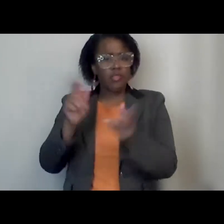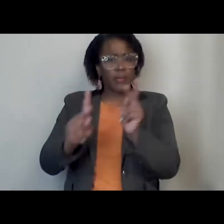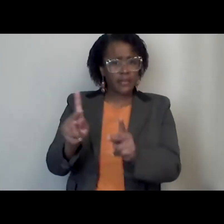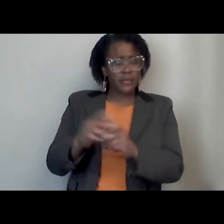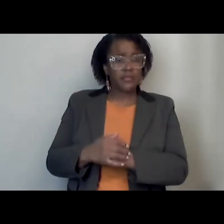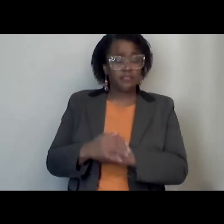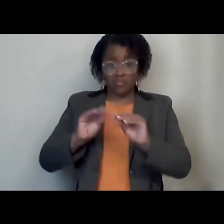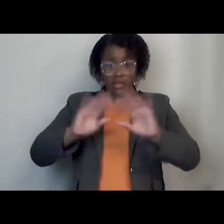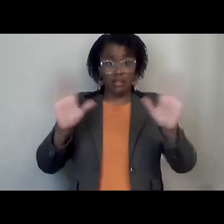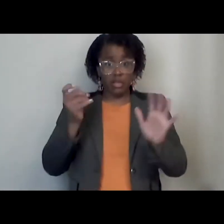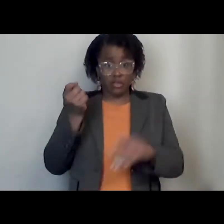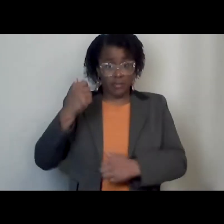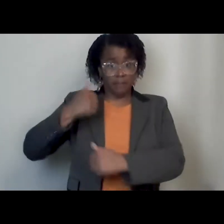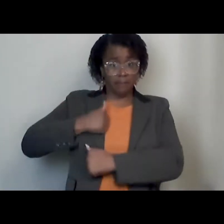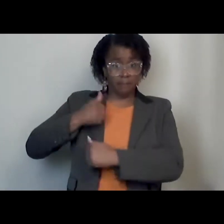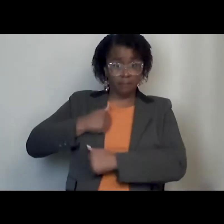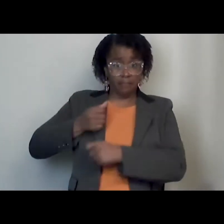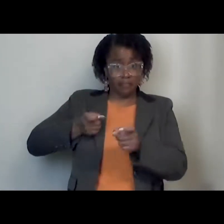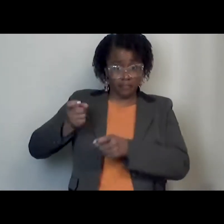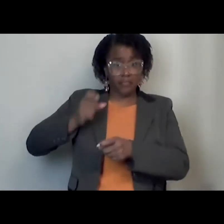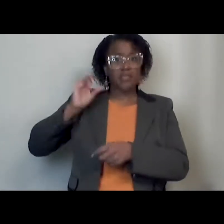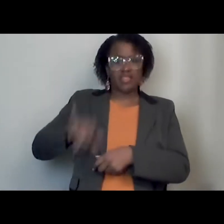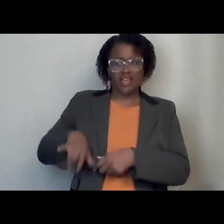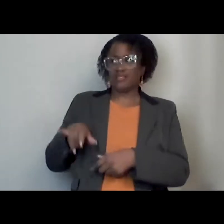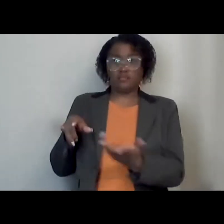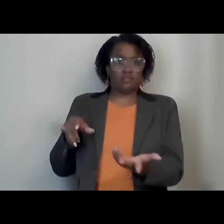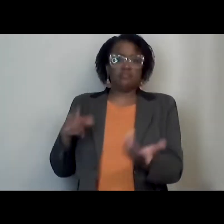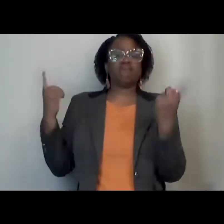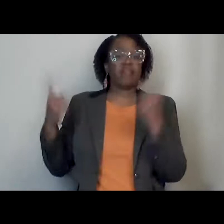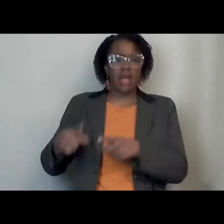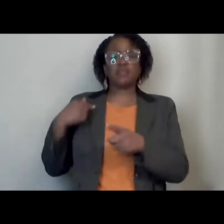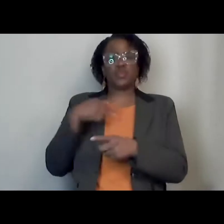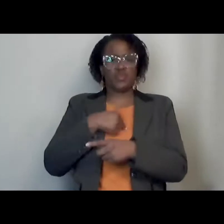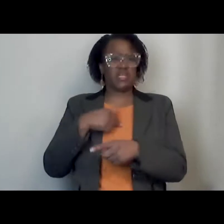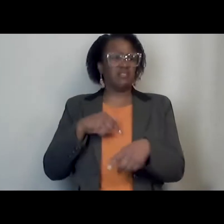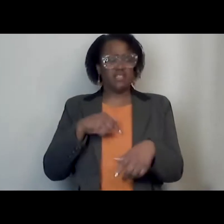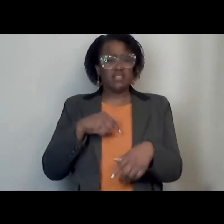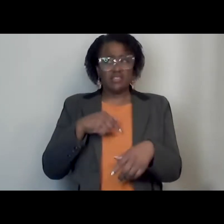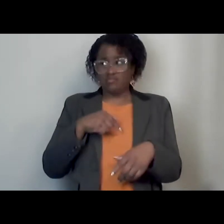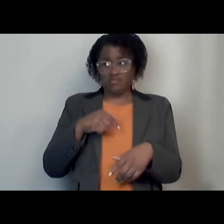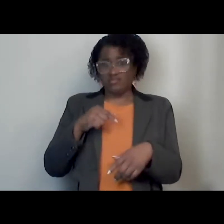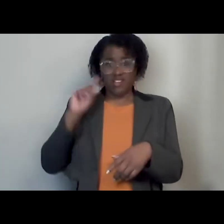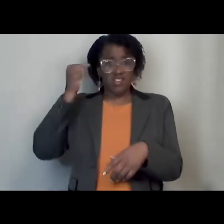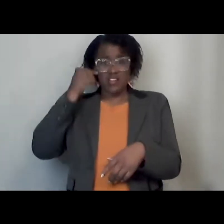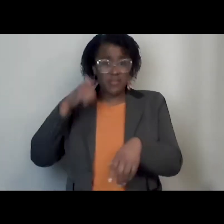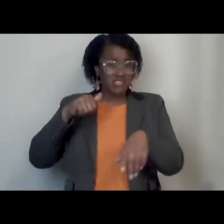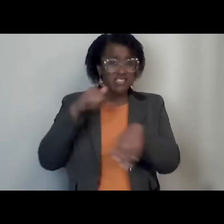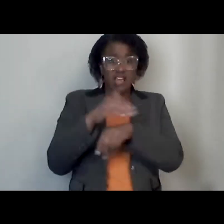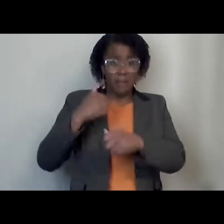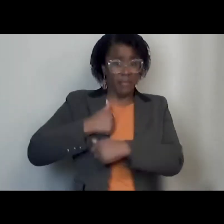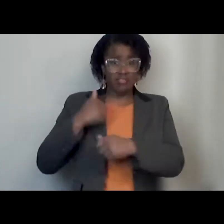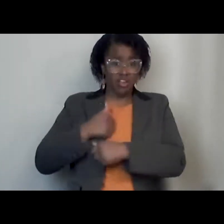that militarism is deployed ruthlessly on Indigenous people in the front lines